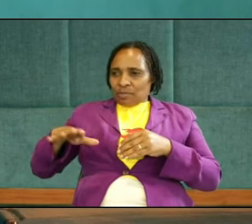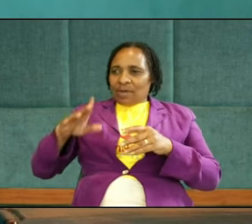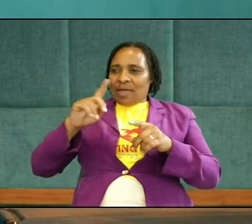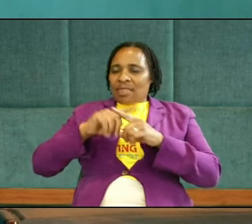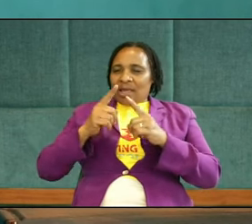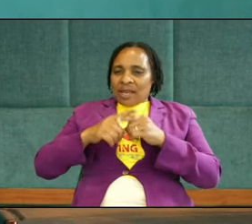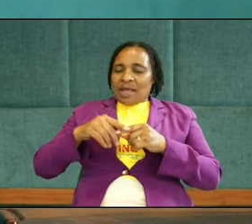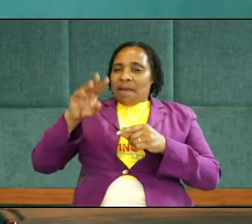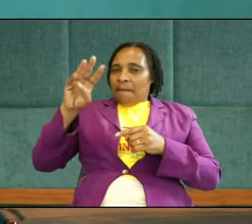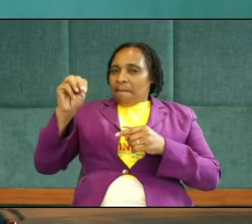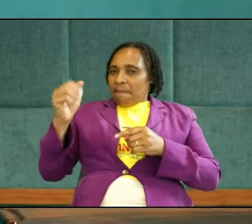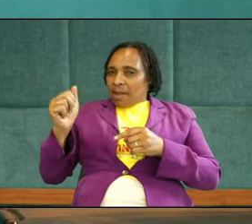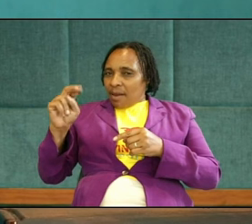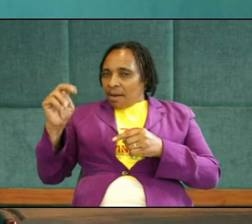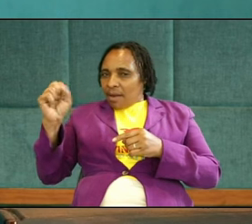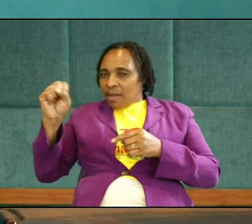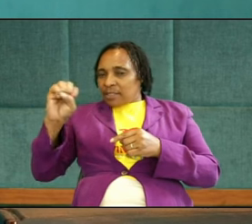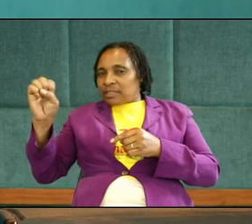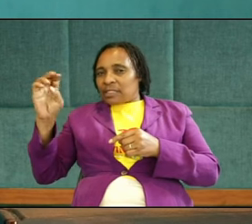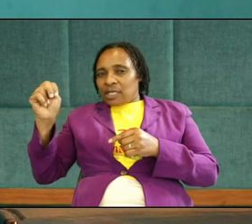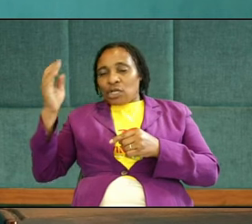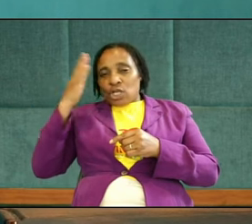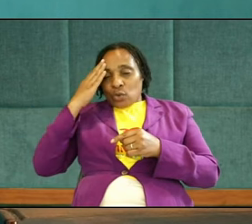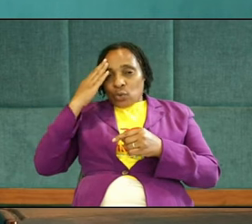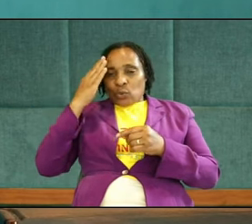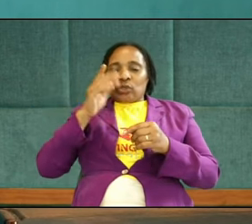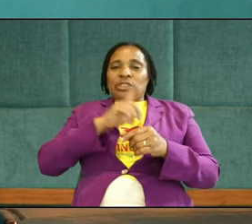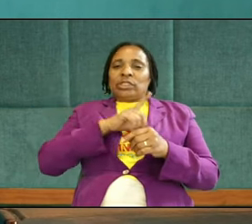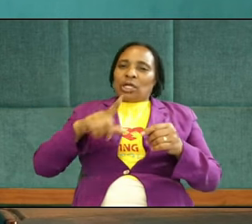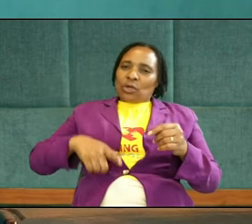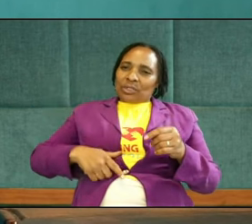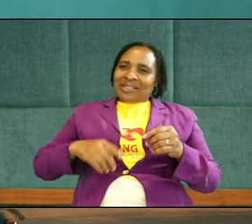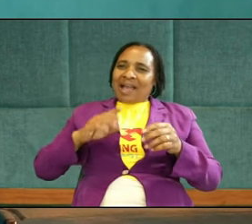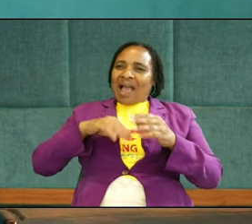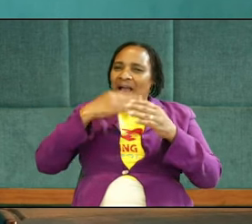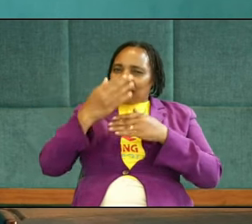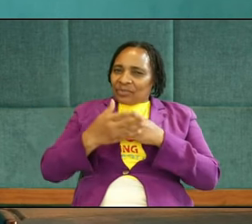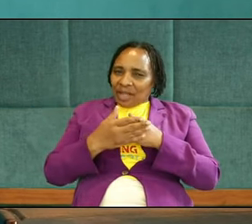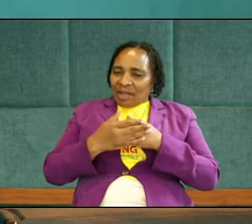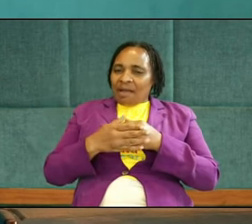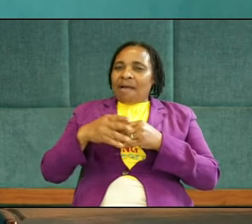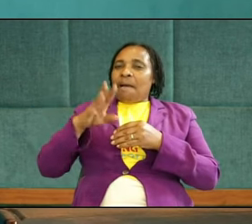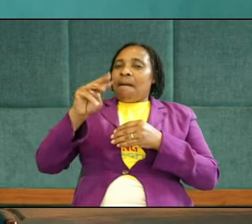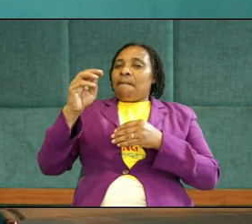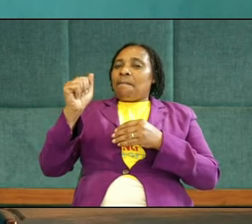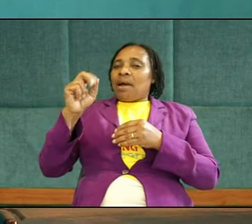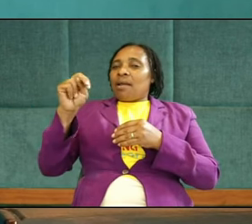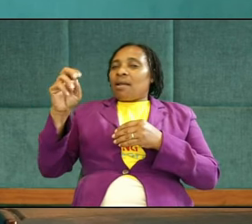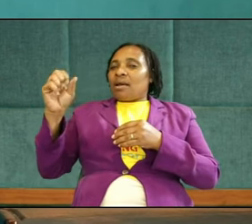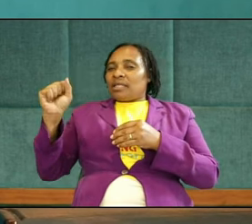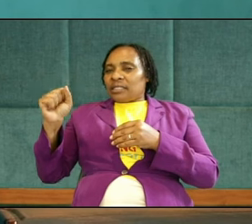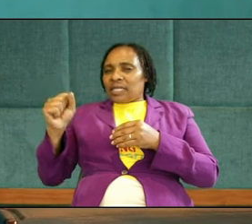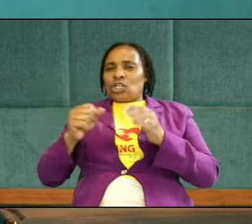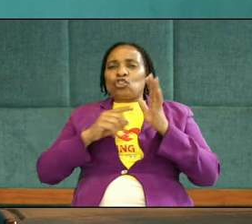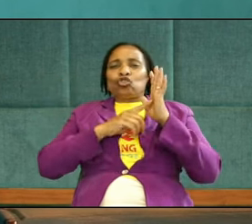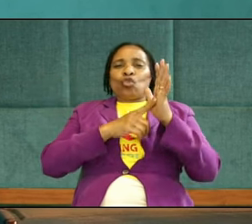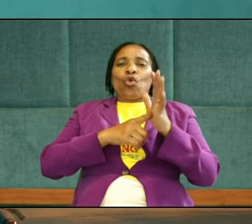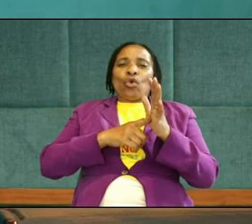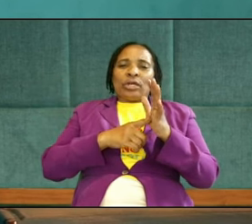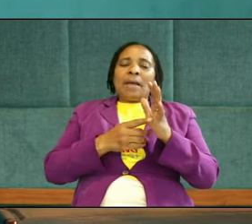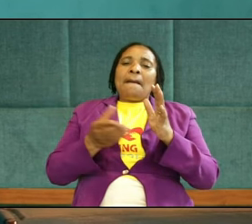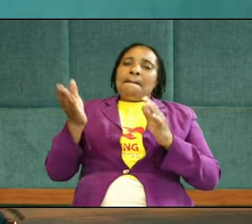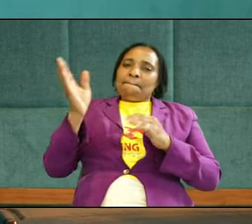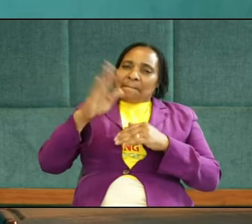knew that it was the Lord. Afterwards, Manasseh rebuilt the city, the walls of the city that had been